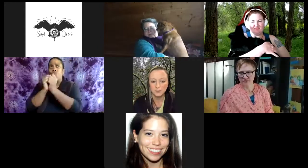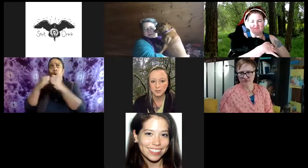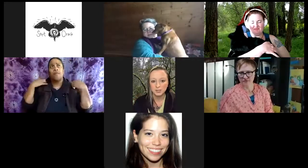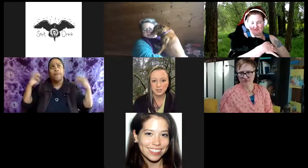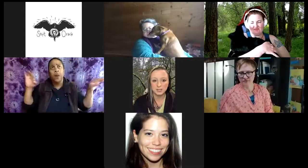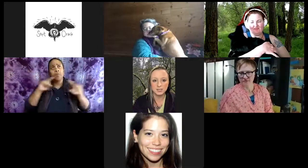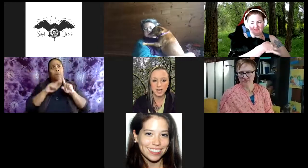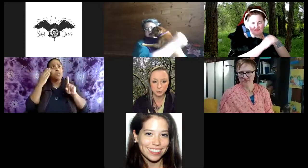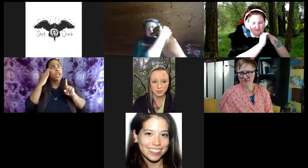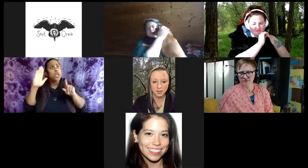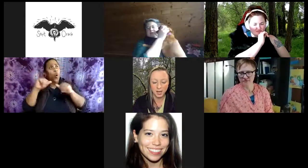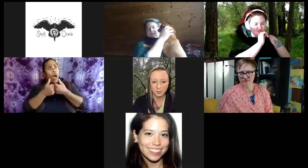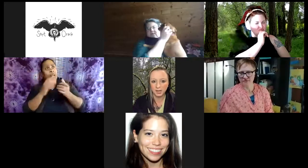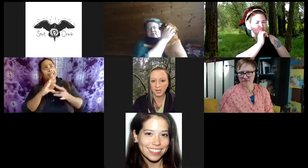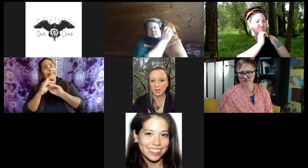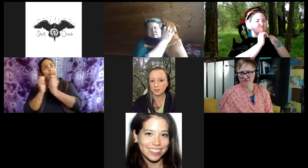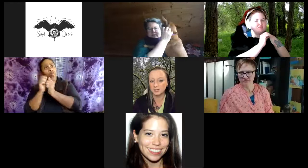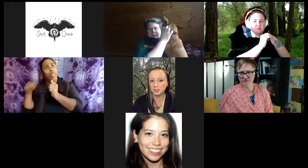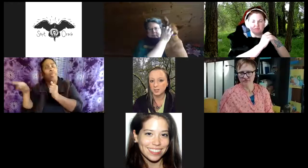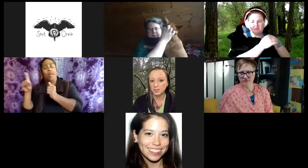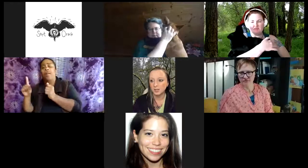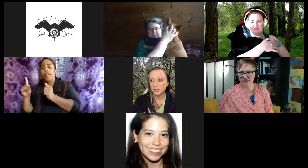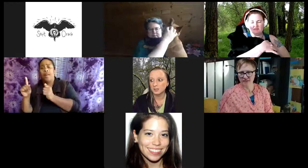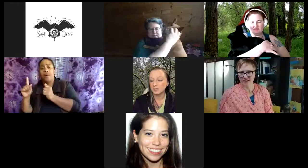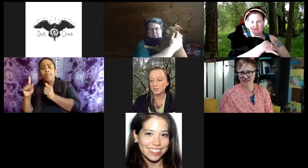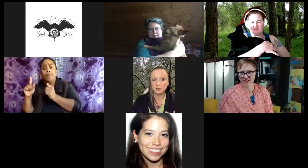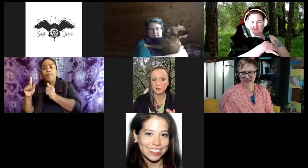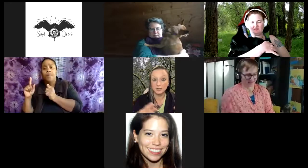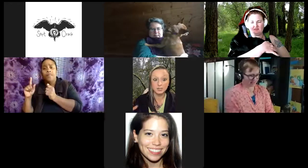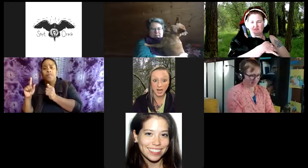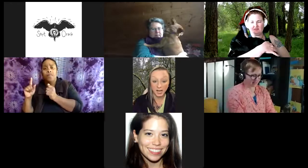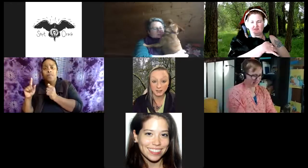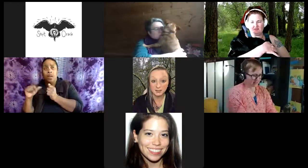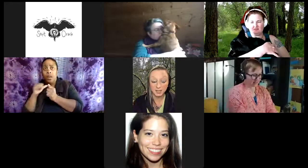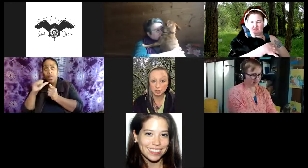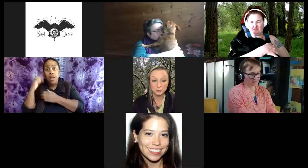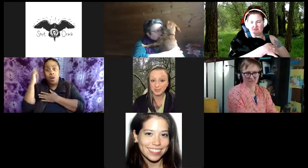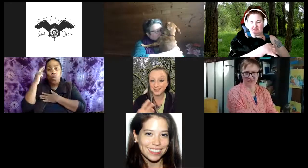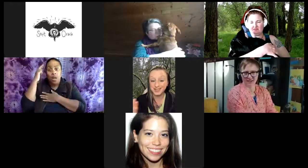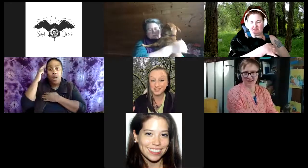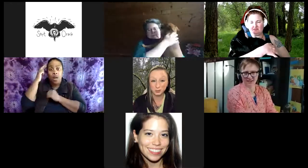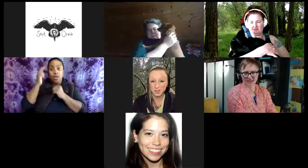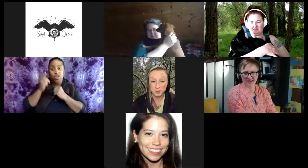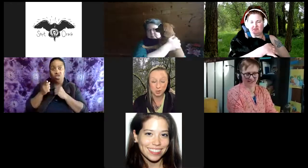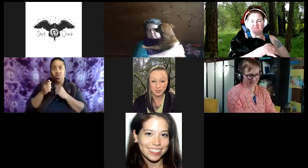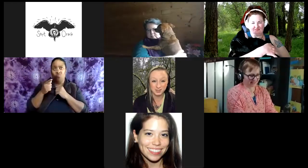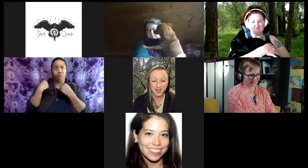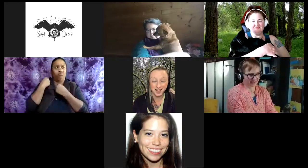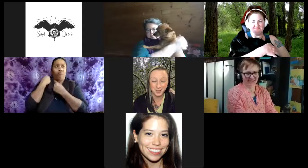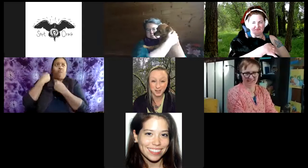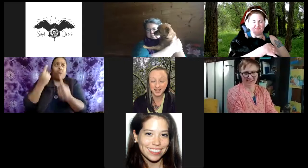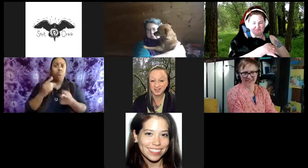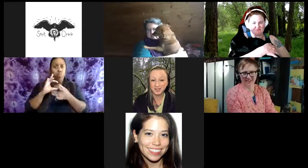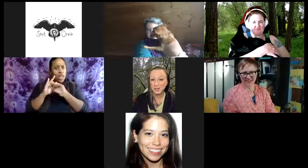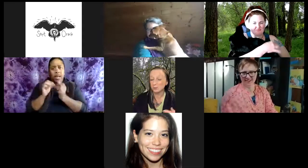to connect with them, and didn't realize that she'd been connecting with them all this